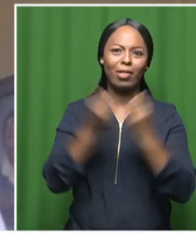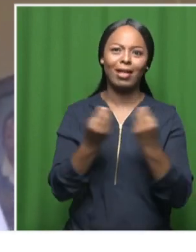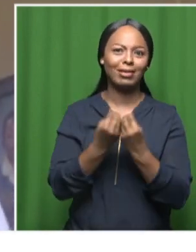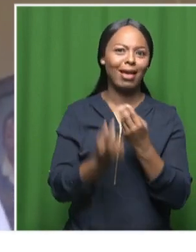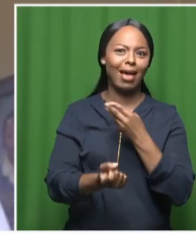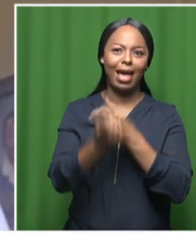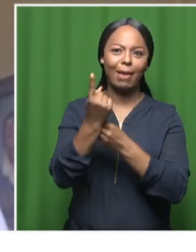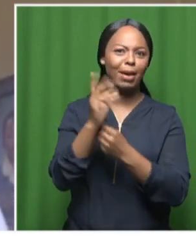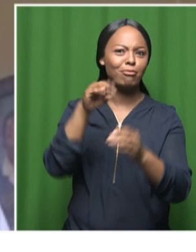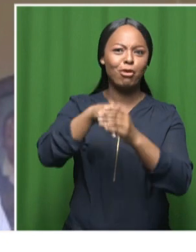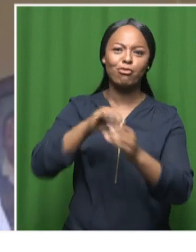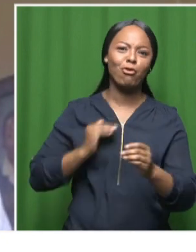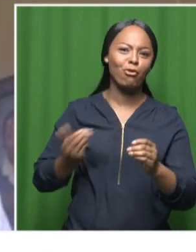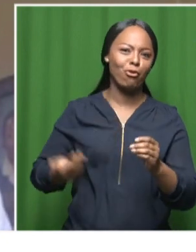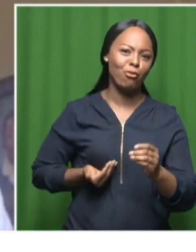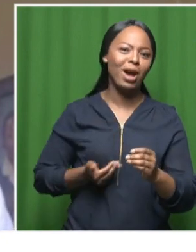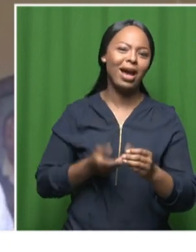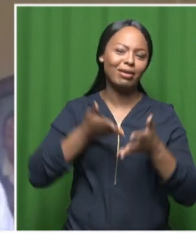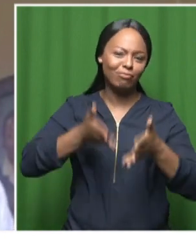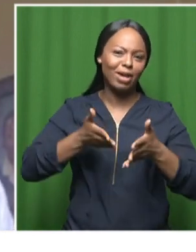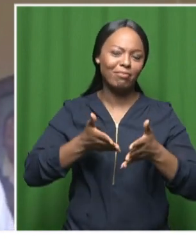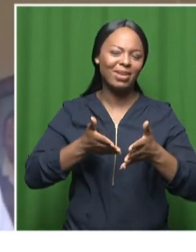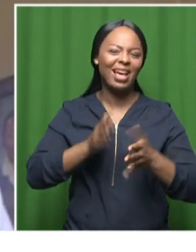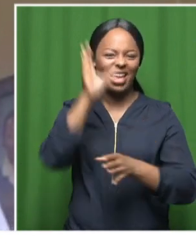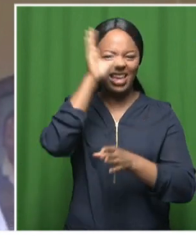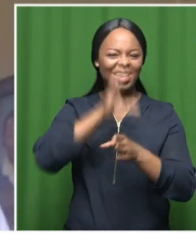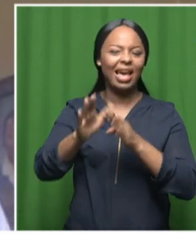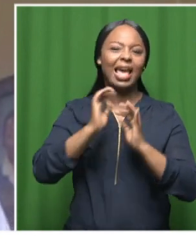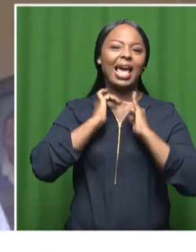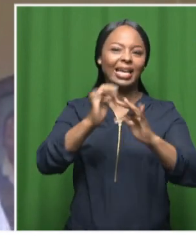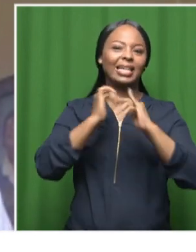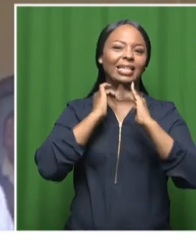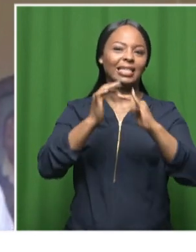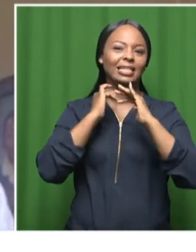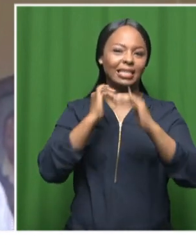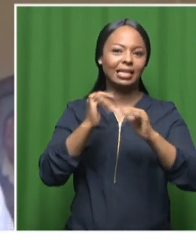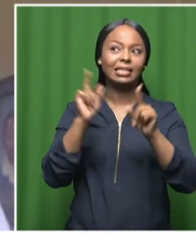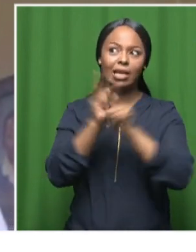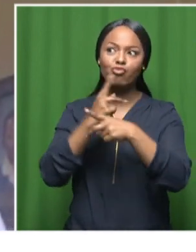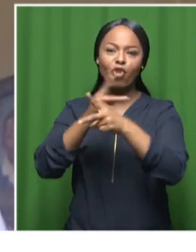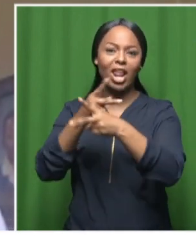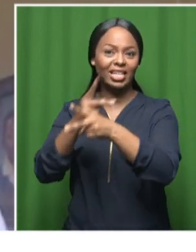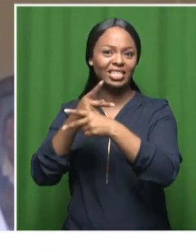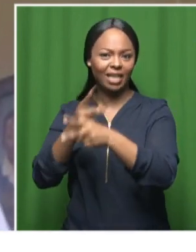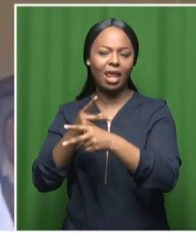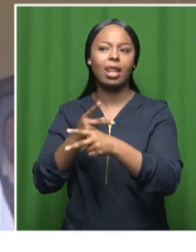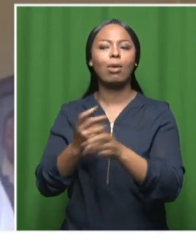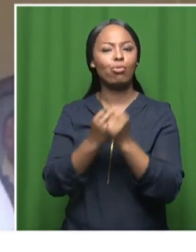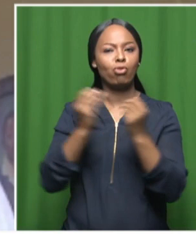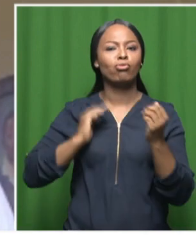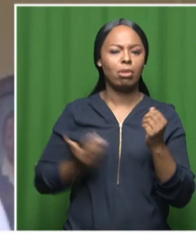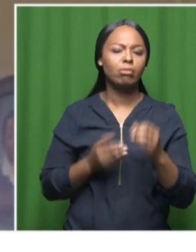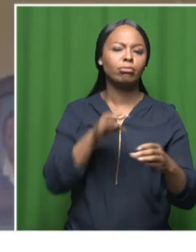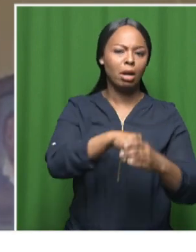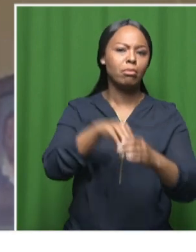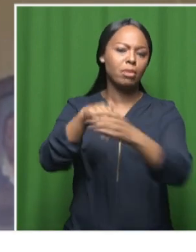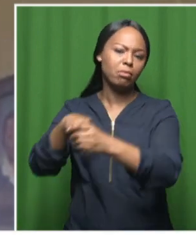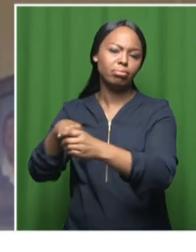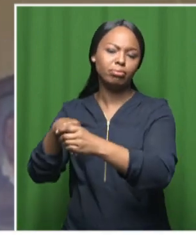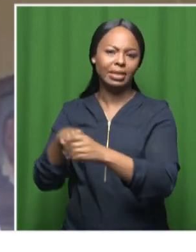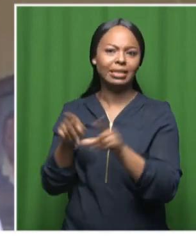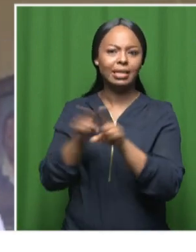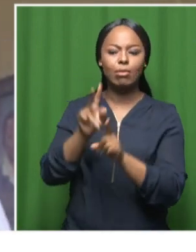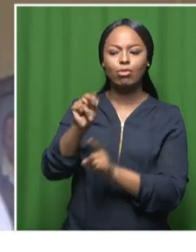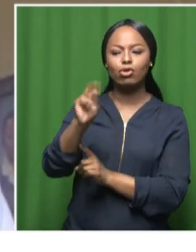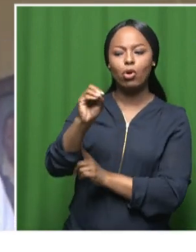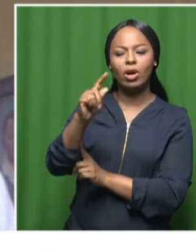got women in it in jazz, but that is also in the back end in terms of production, in terms of what people like Nothemba are